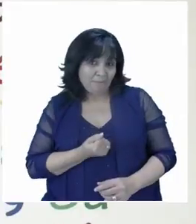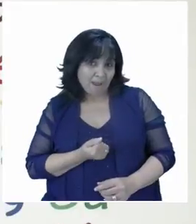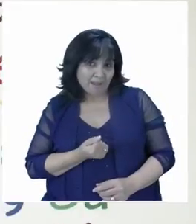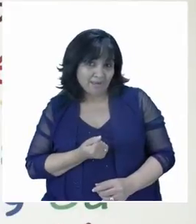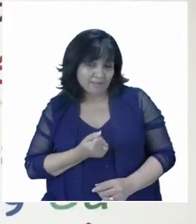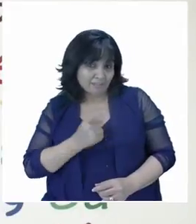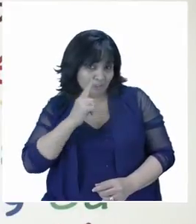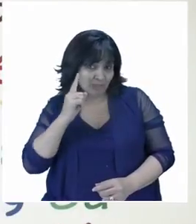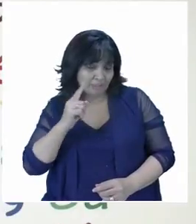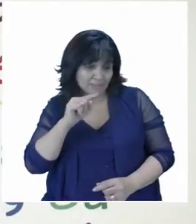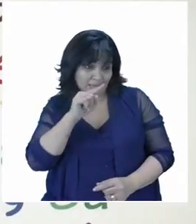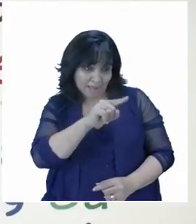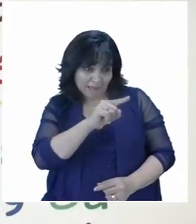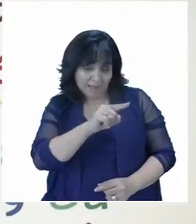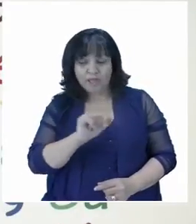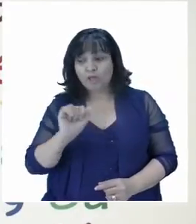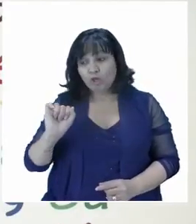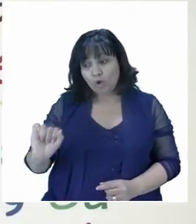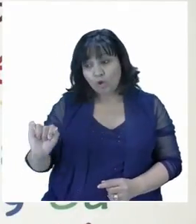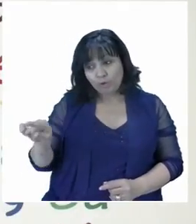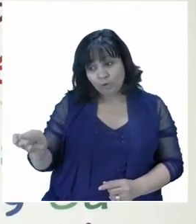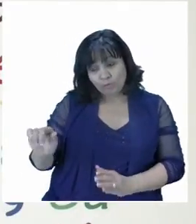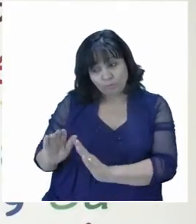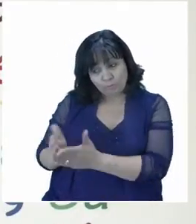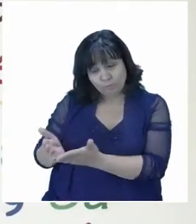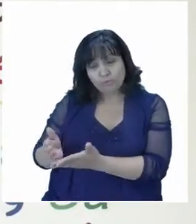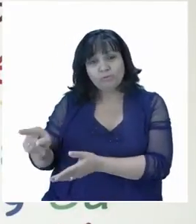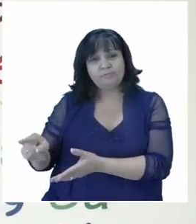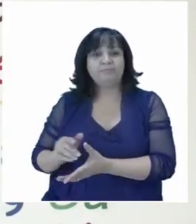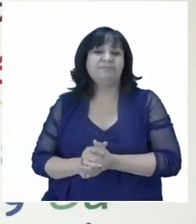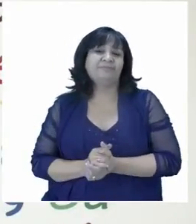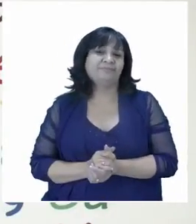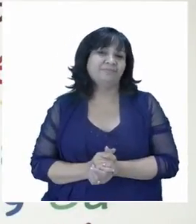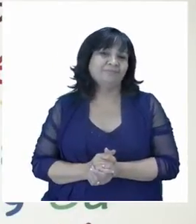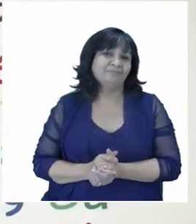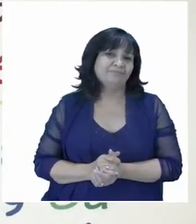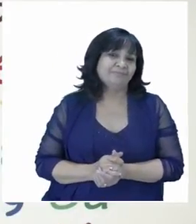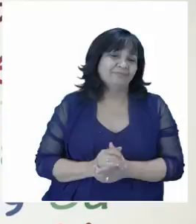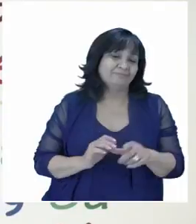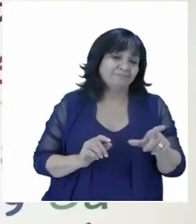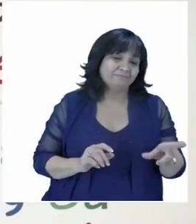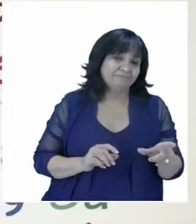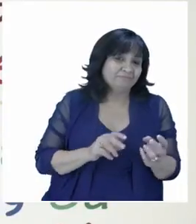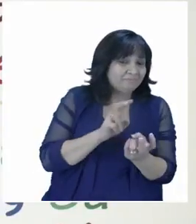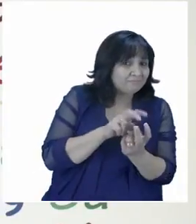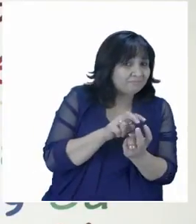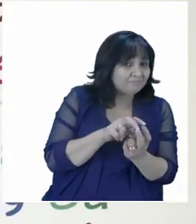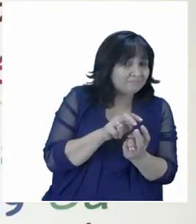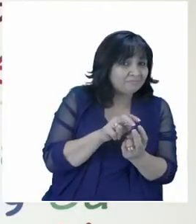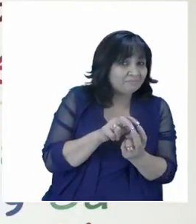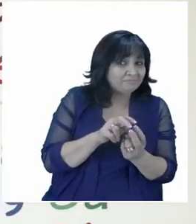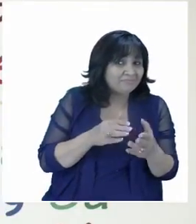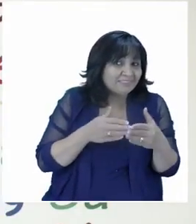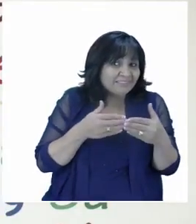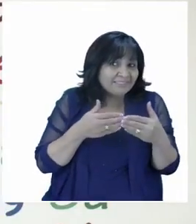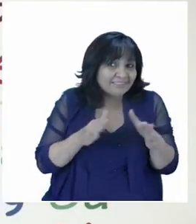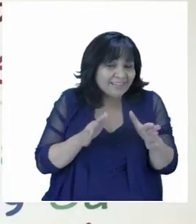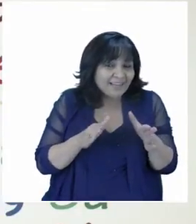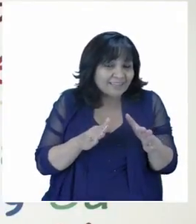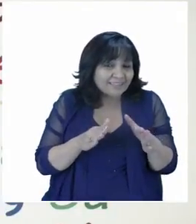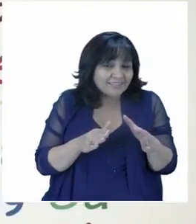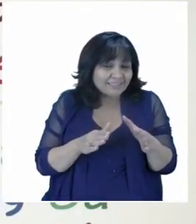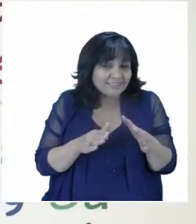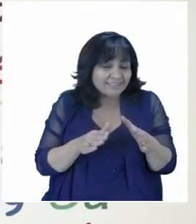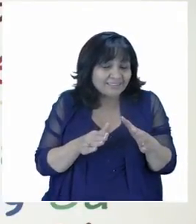and you're going to follow yours. My bunny would be here and we're going to start. Are you